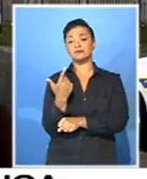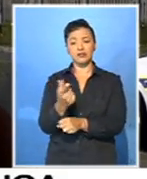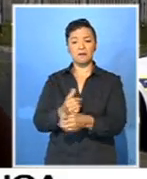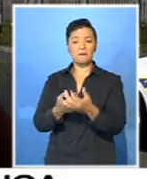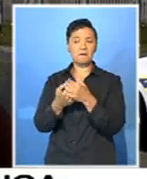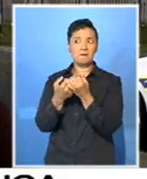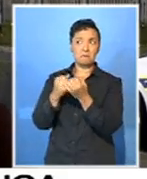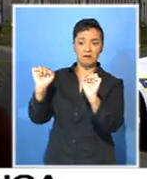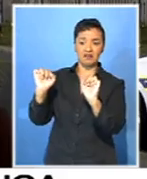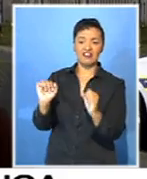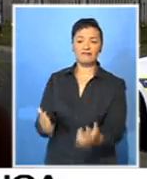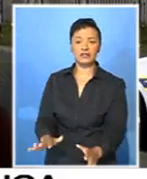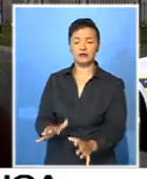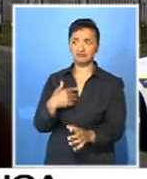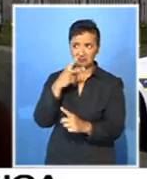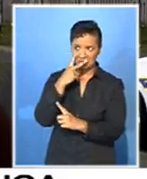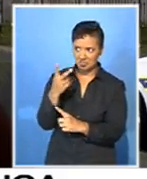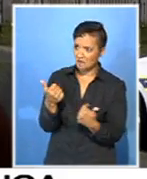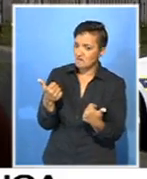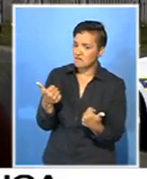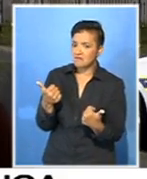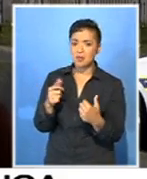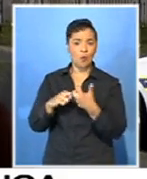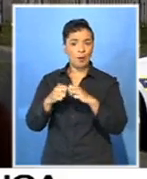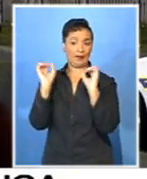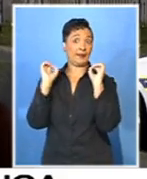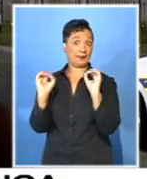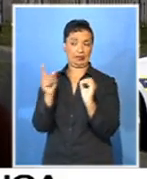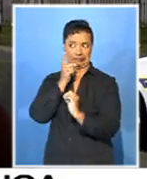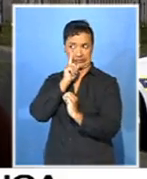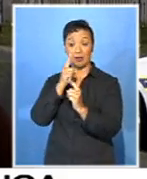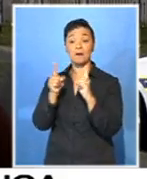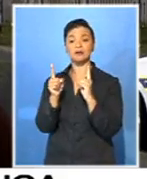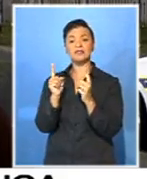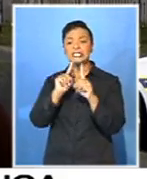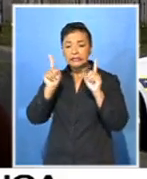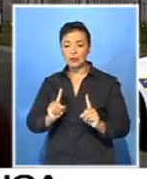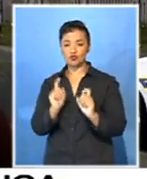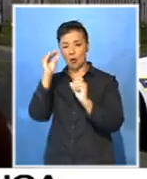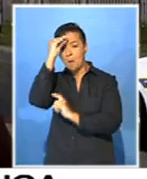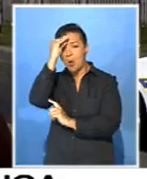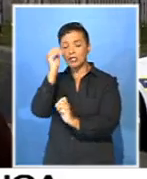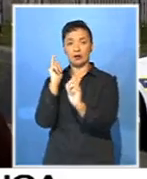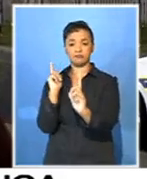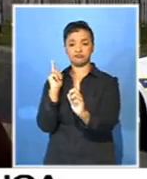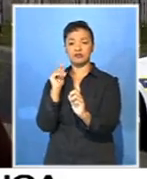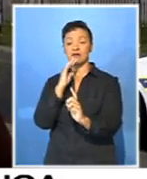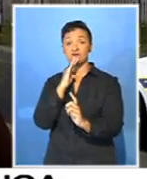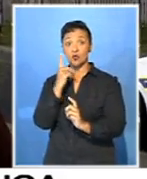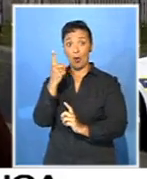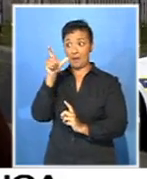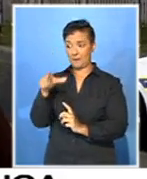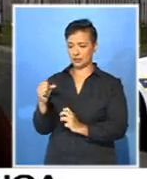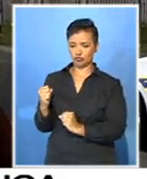some distance away. They seemed unharmed. And the special ops units also came out carrying a person between 4